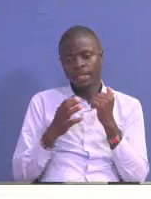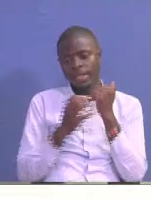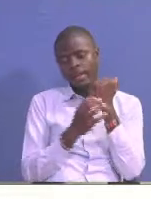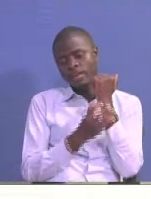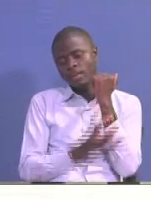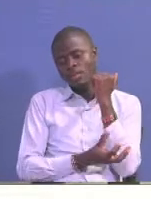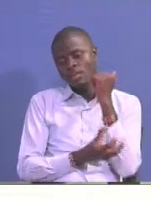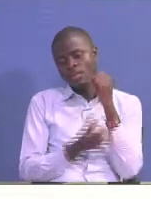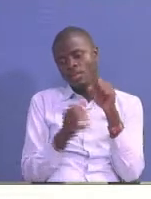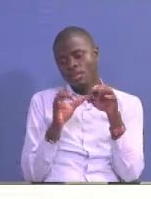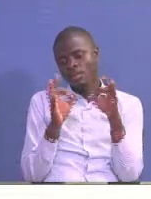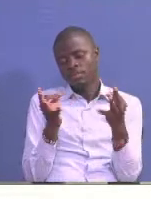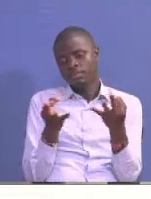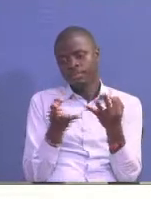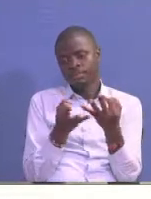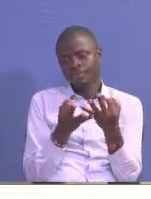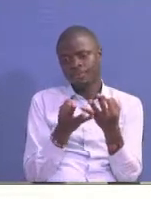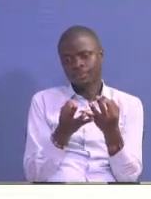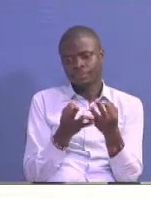groups.